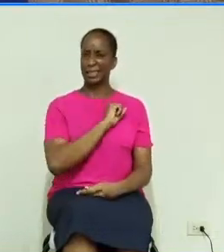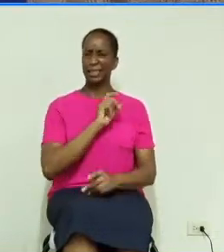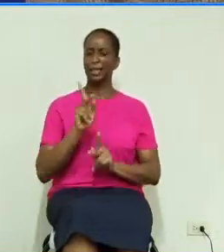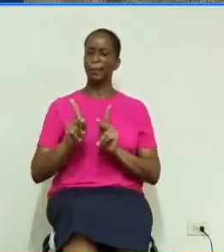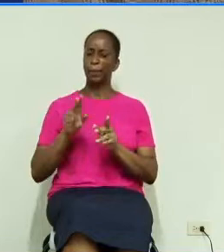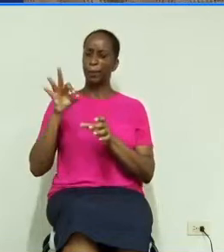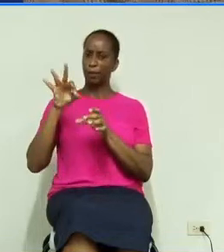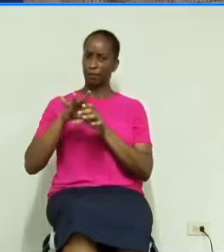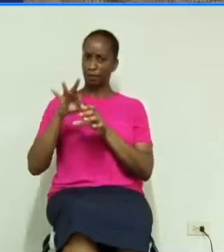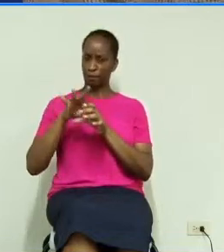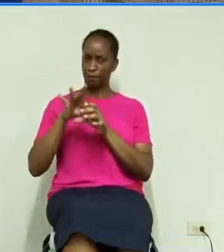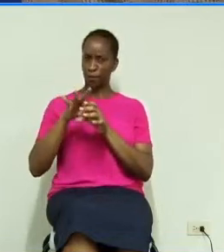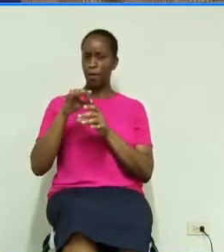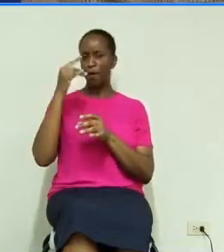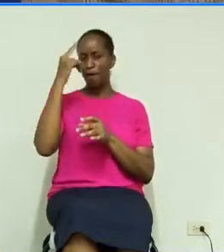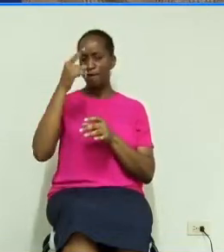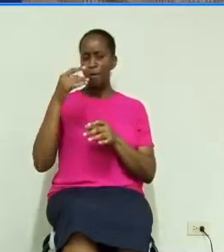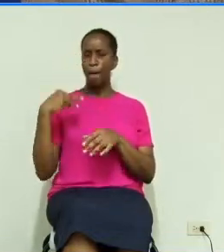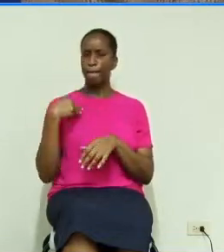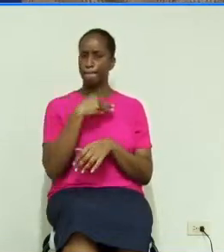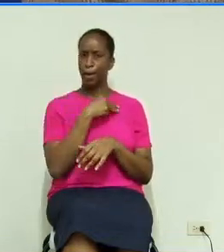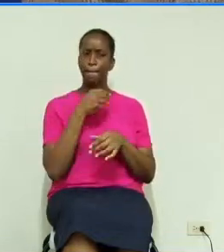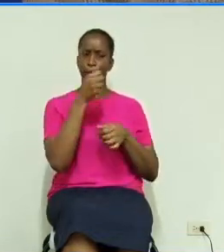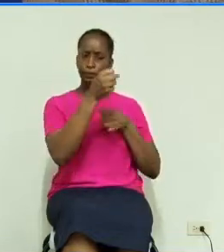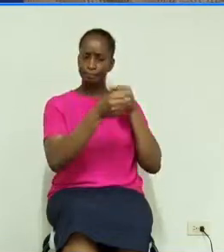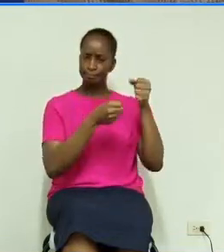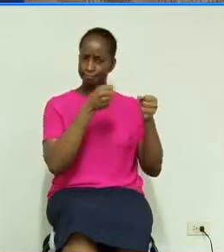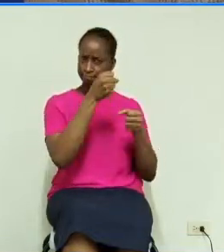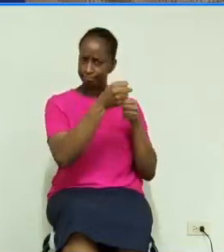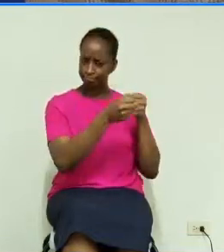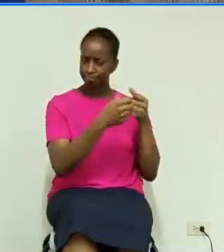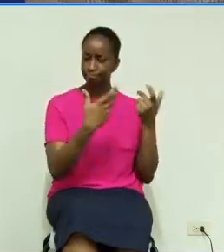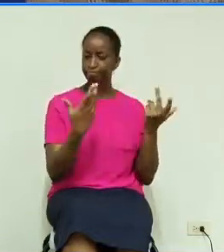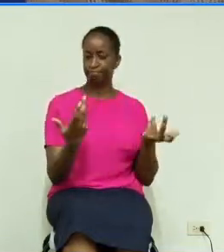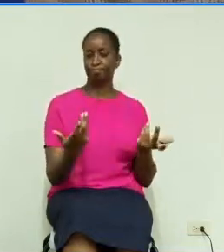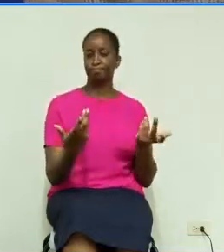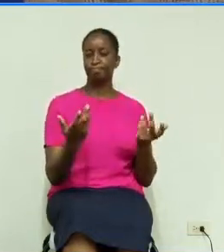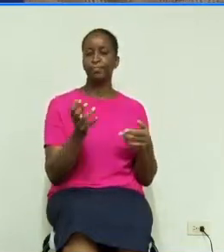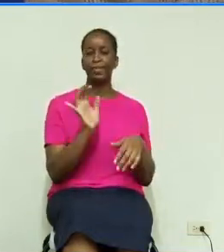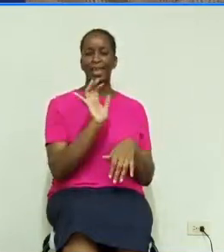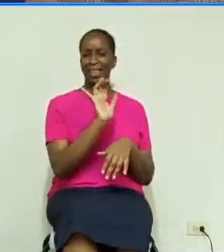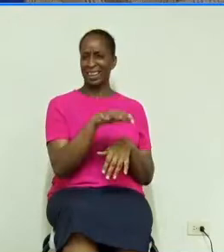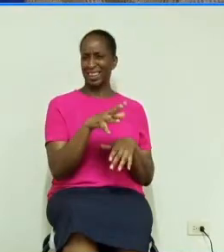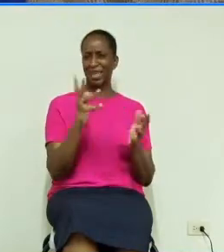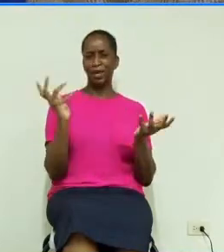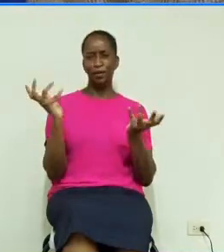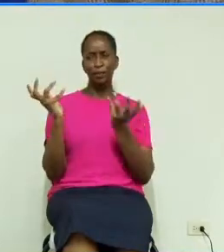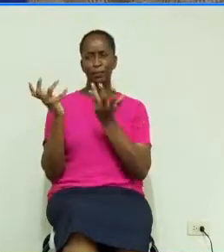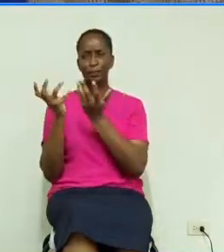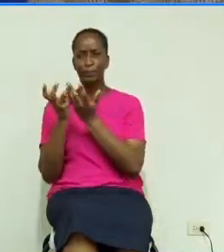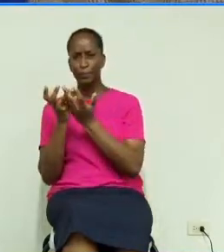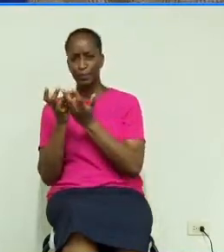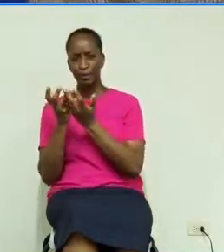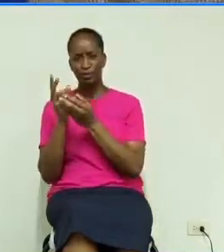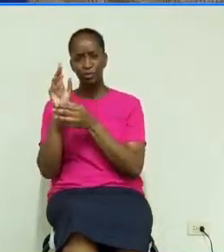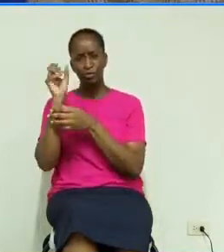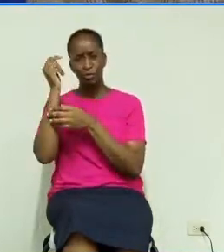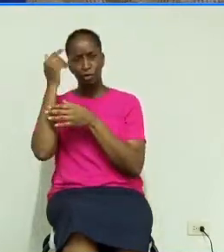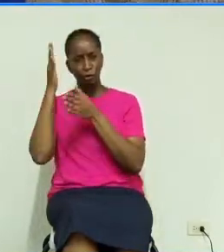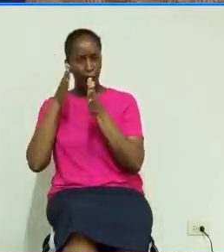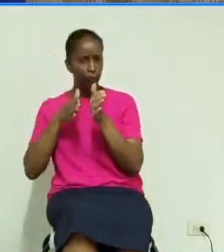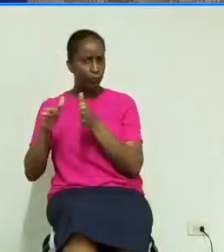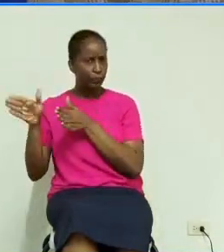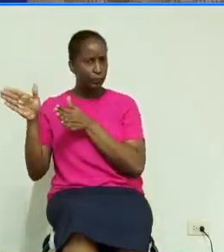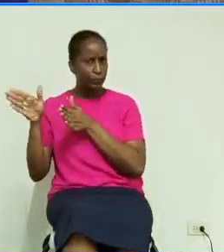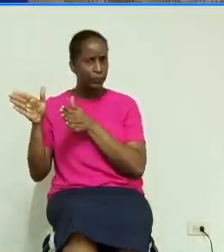our constitutional and governance arrangement. Should the Senate have veto power over the